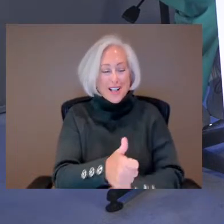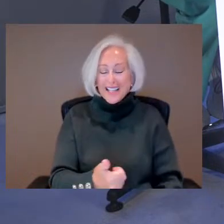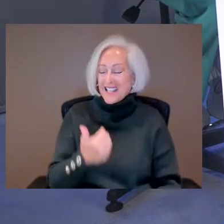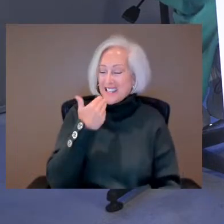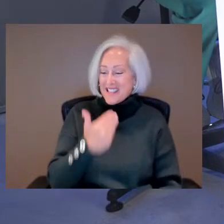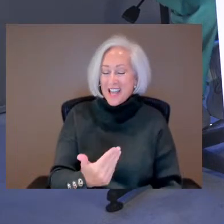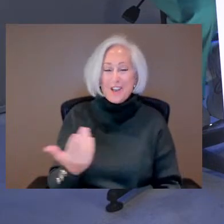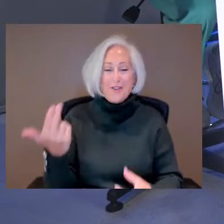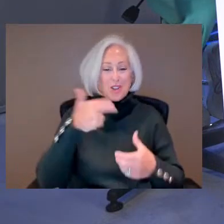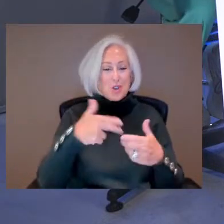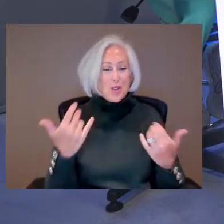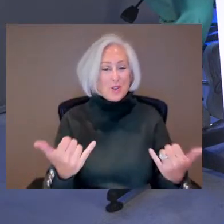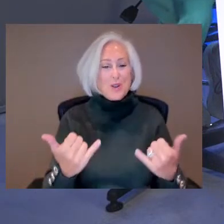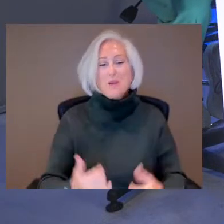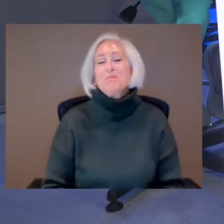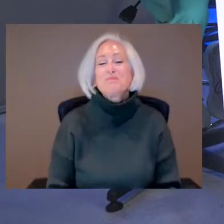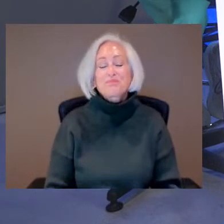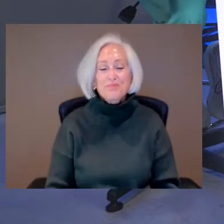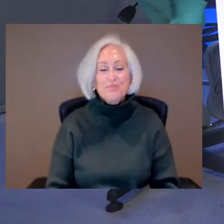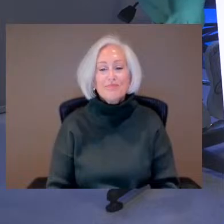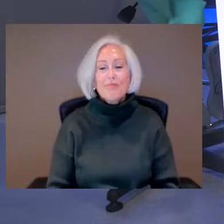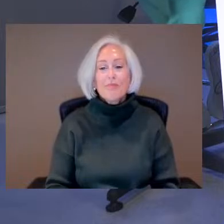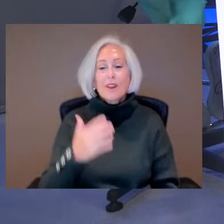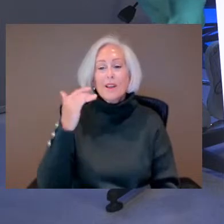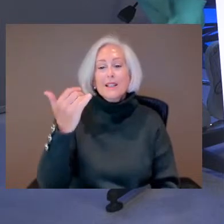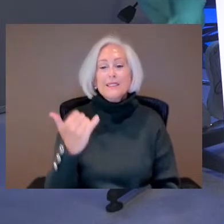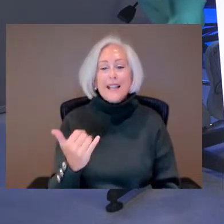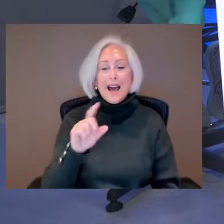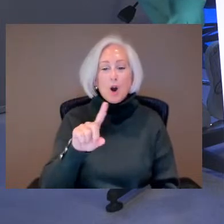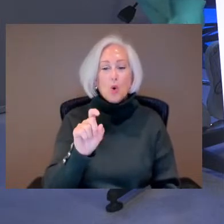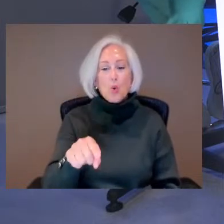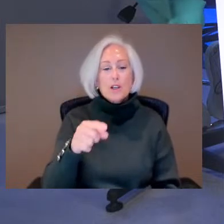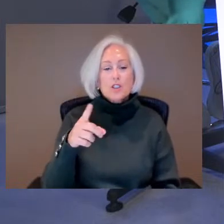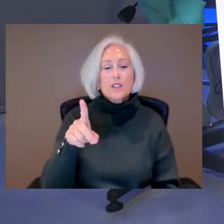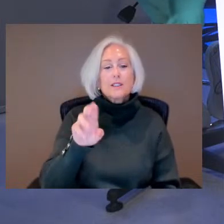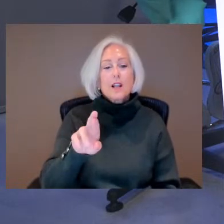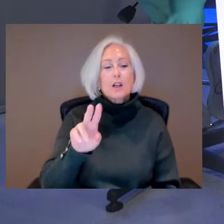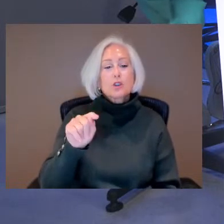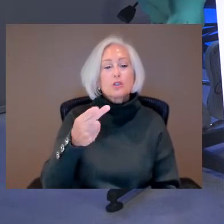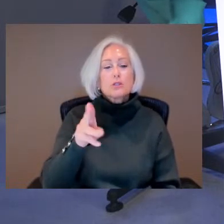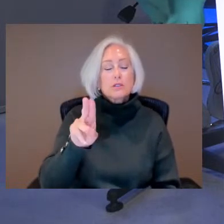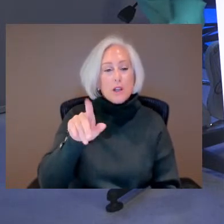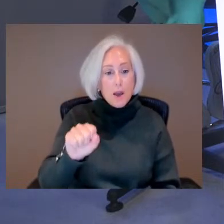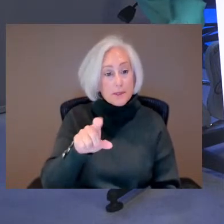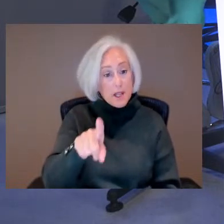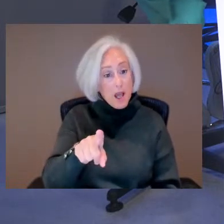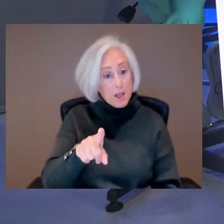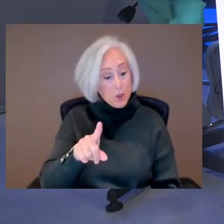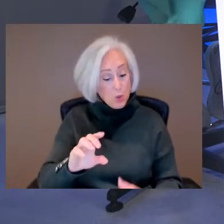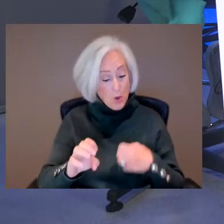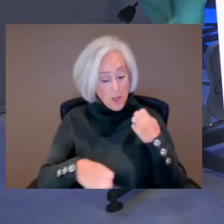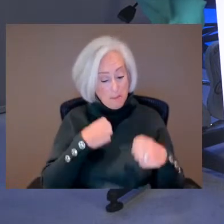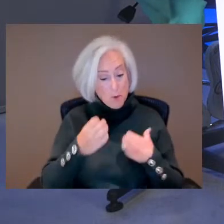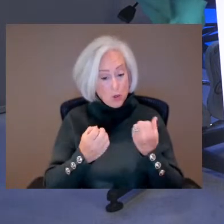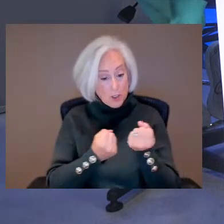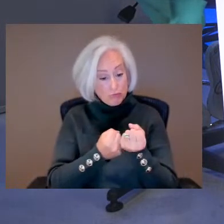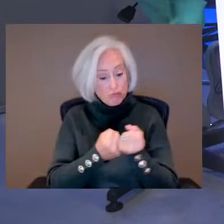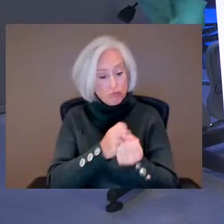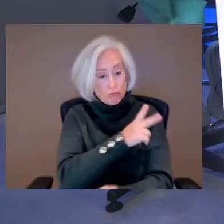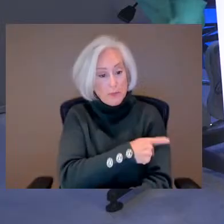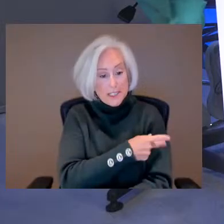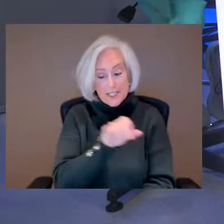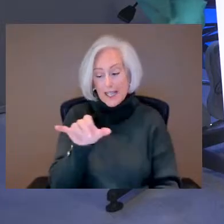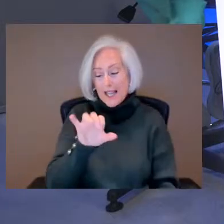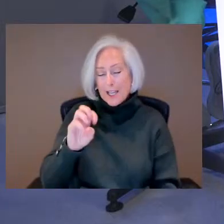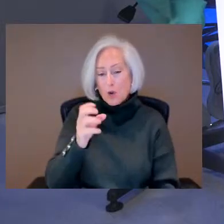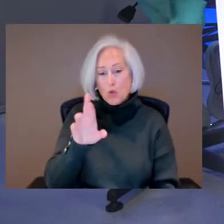us. I'm going to get to a question for Dr. Thomas. How do you emotionally support patients like Reggie who have a more complex